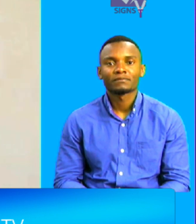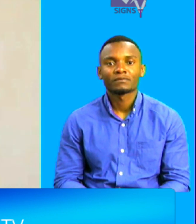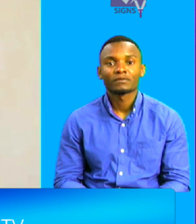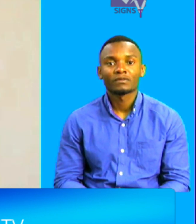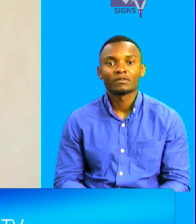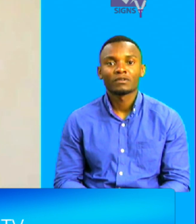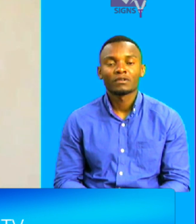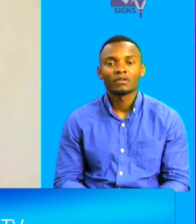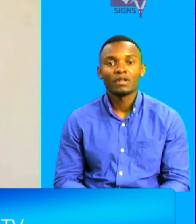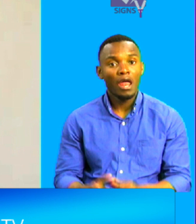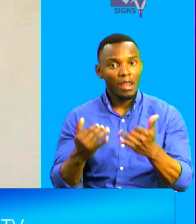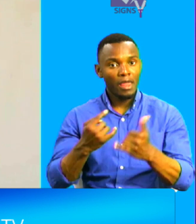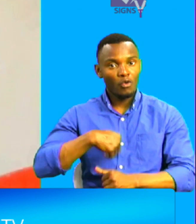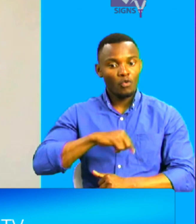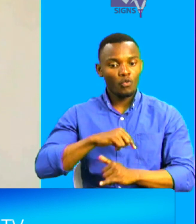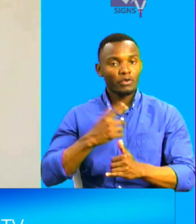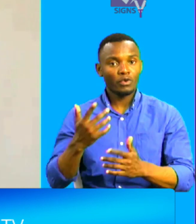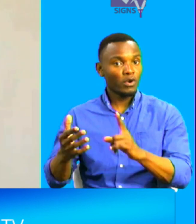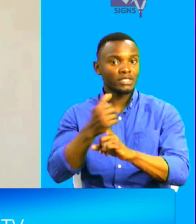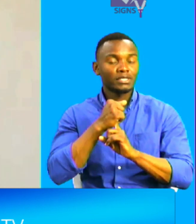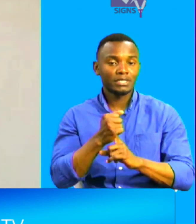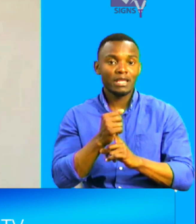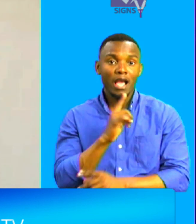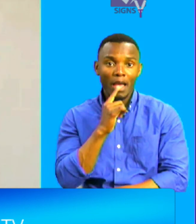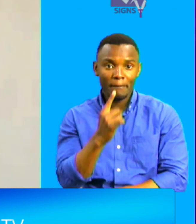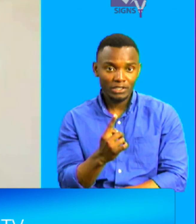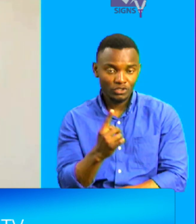So we'll take a mention date